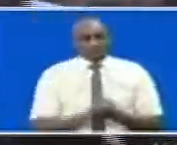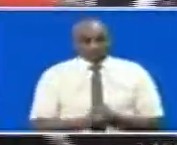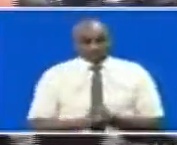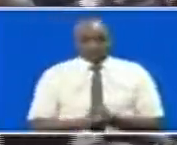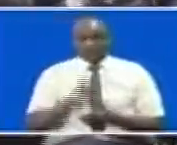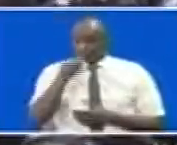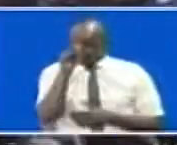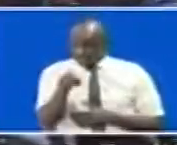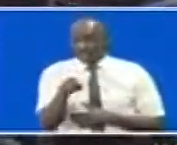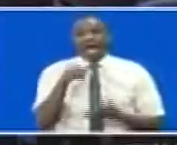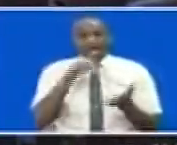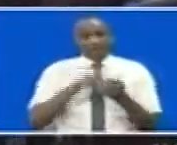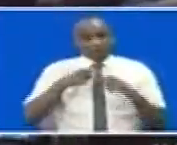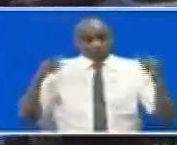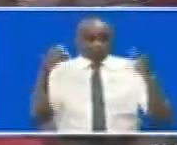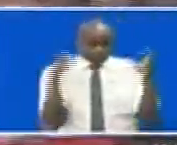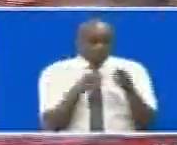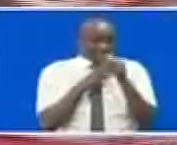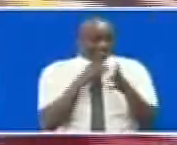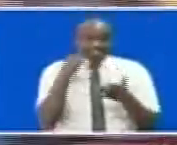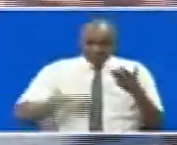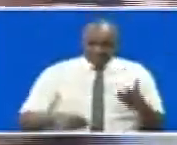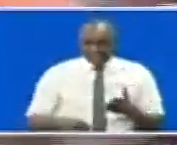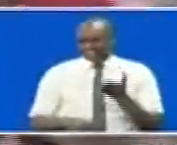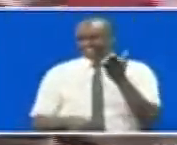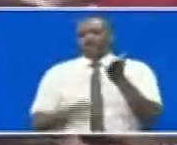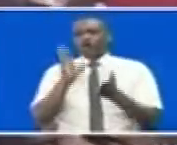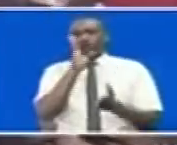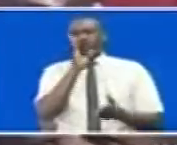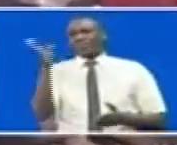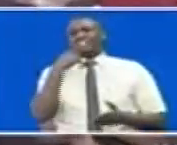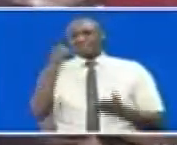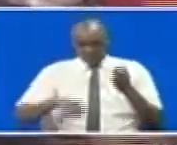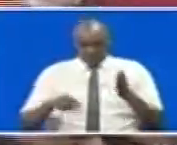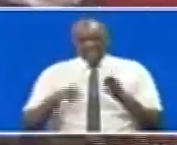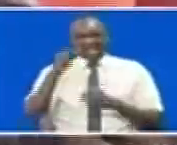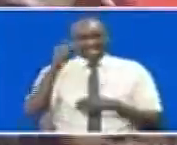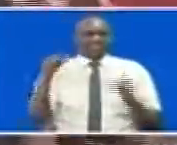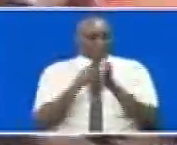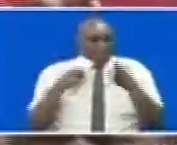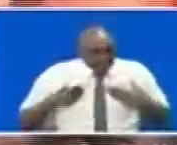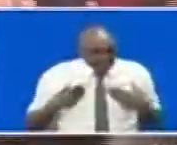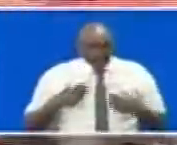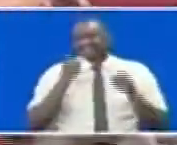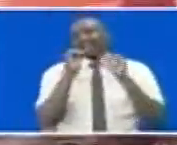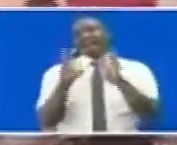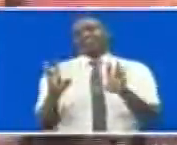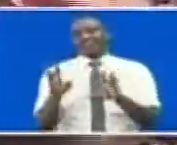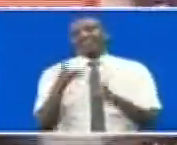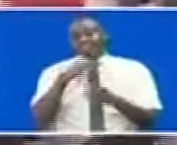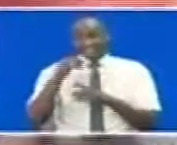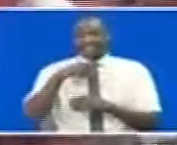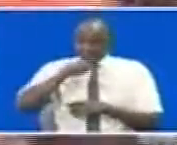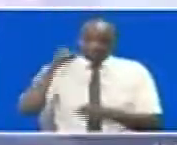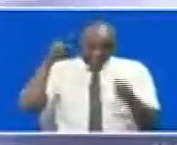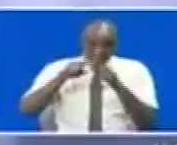And once again, the opposition leaders dismissed reports of a crack in the Super Alliance that is seeking to remove Jubilee